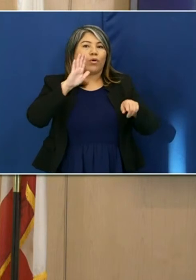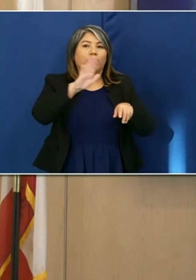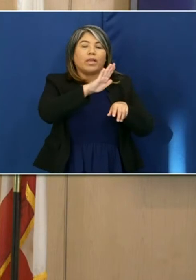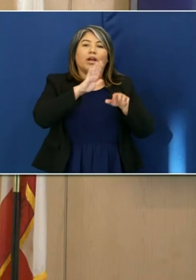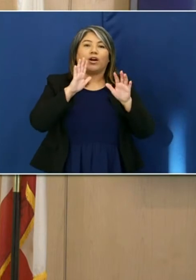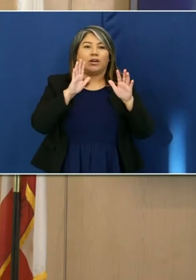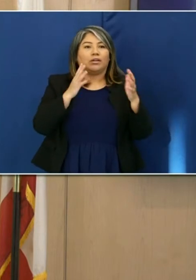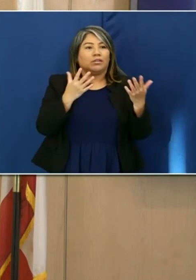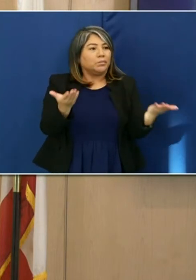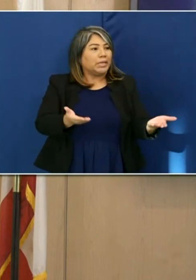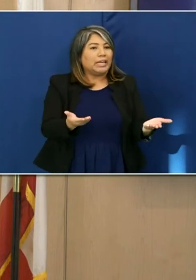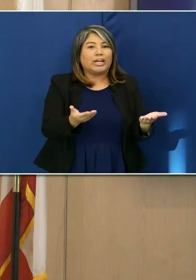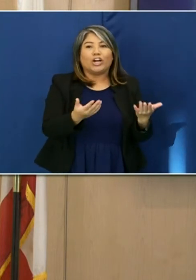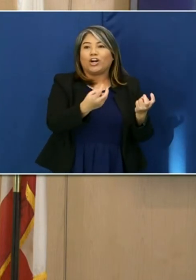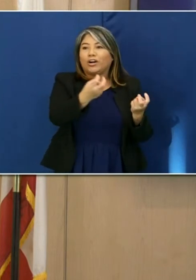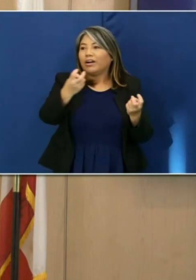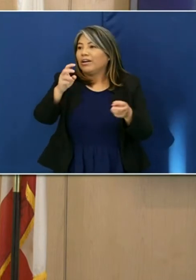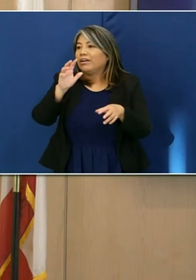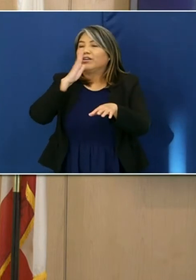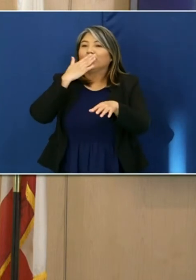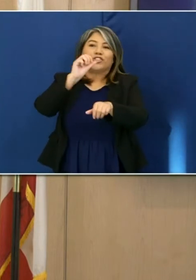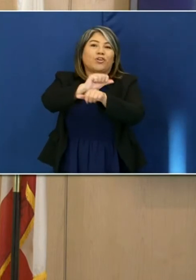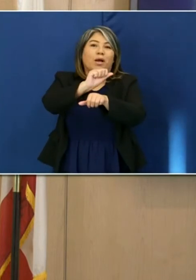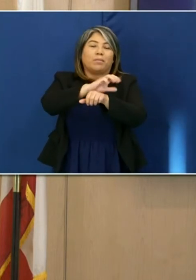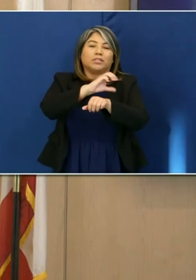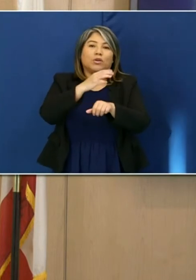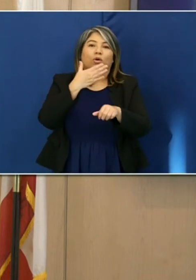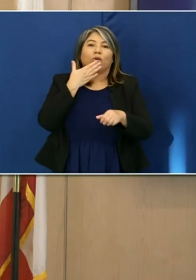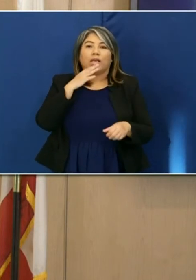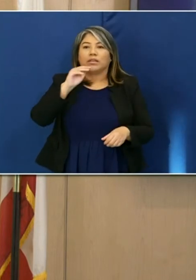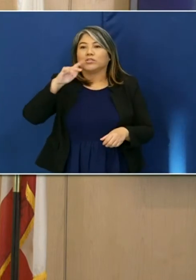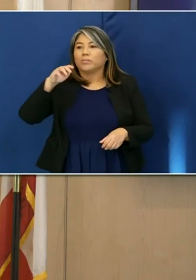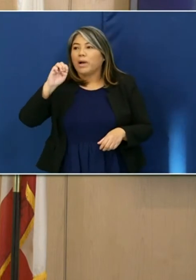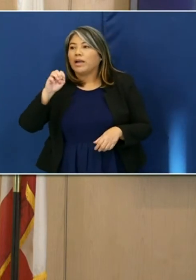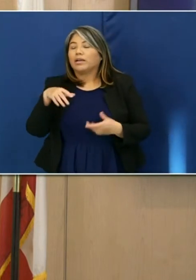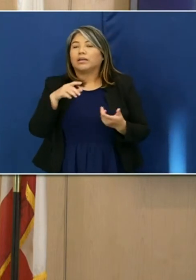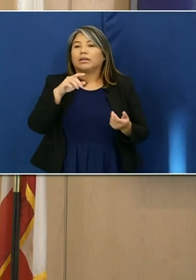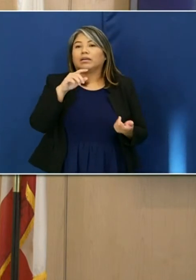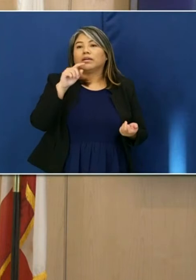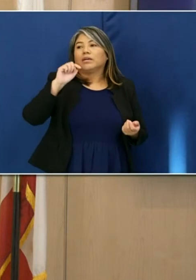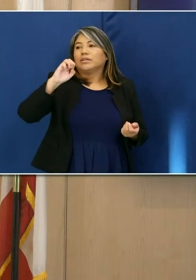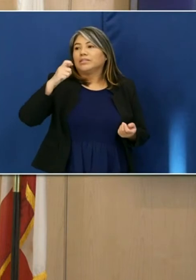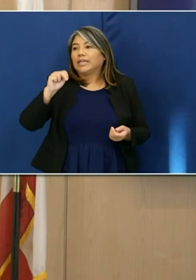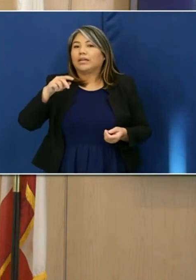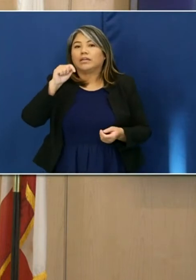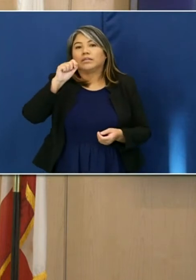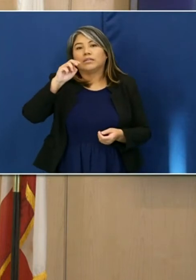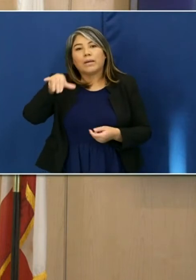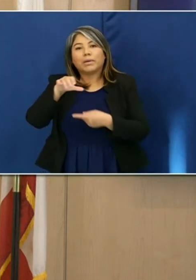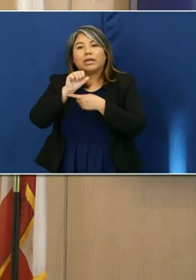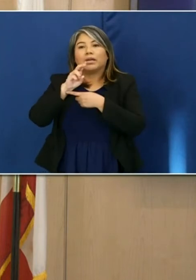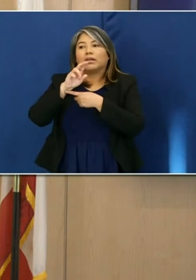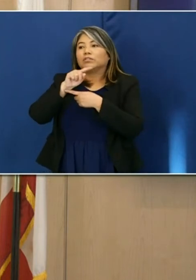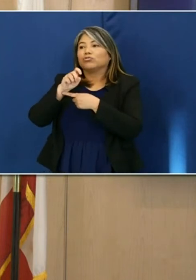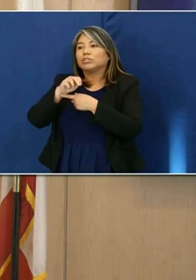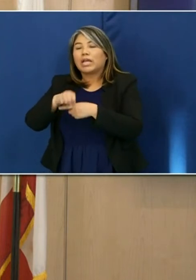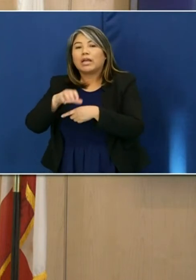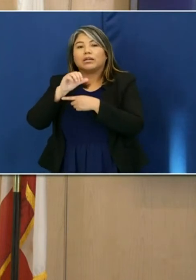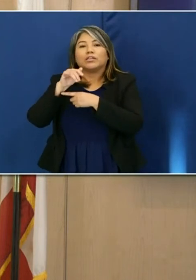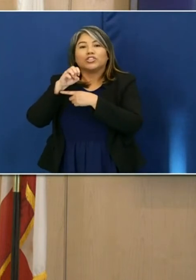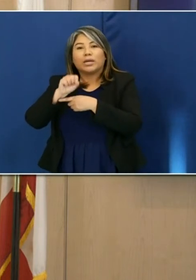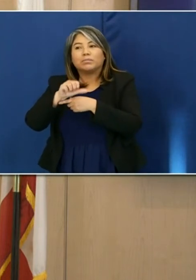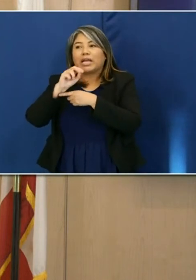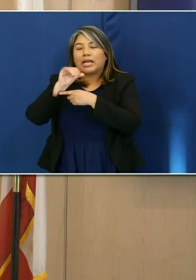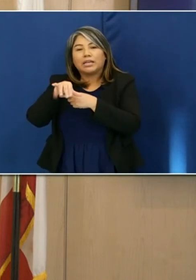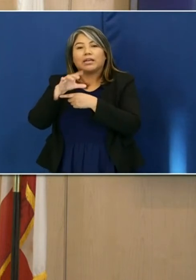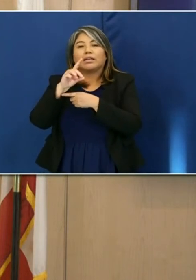great presence and great job. So thanks to Mike, to Tegan, to Tammy, to Suzanne, to James, to Andy, to